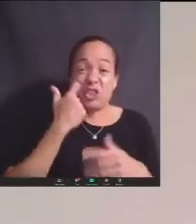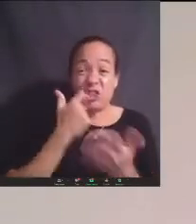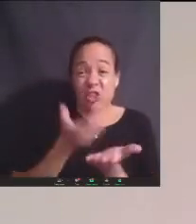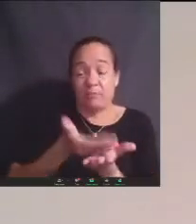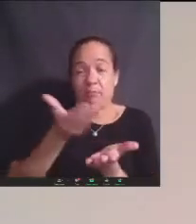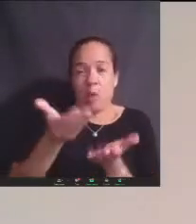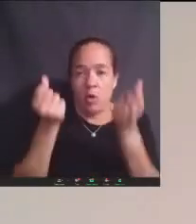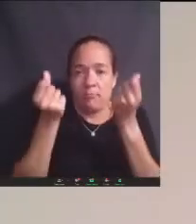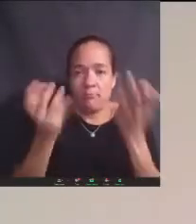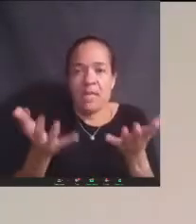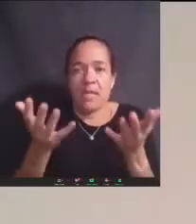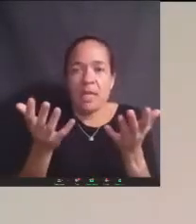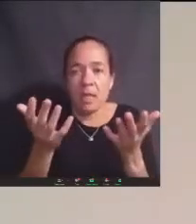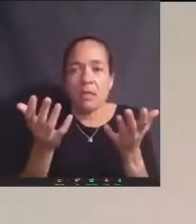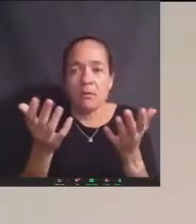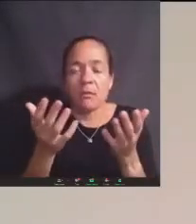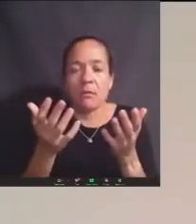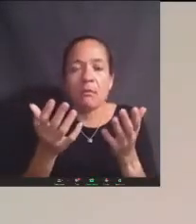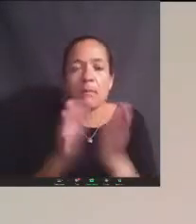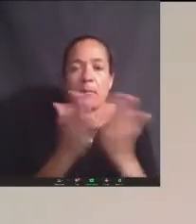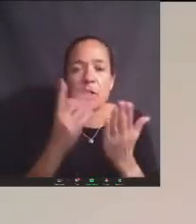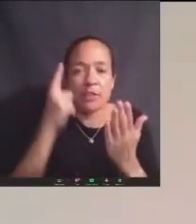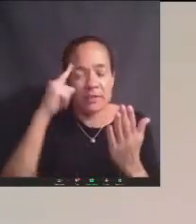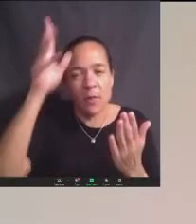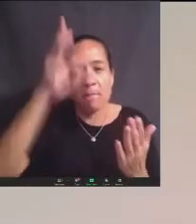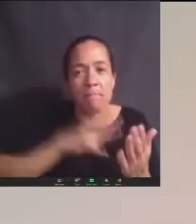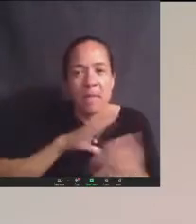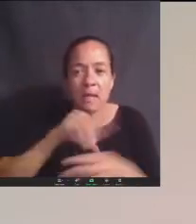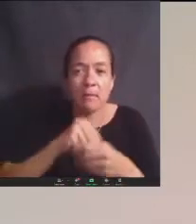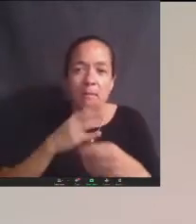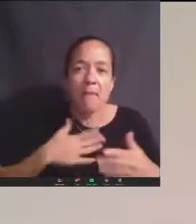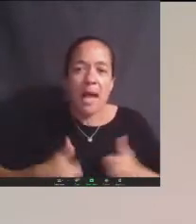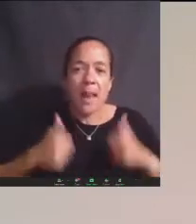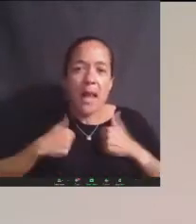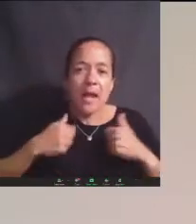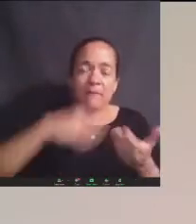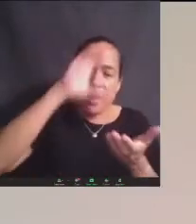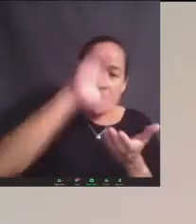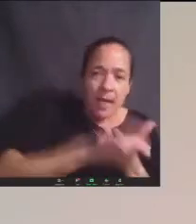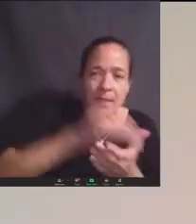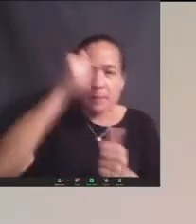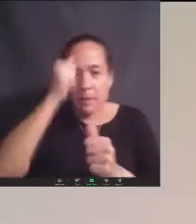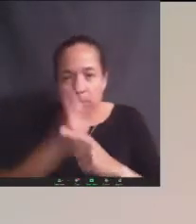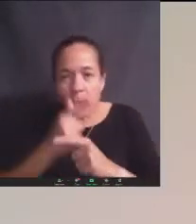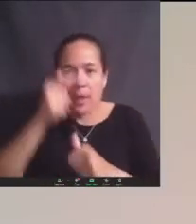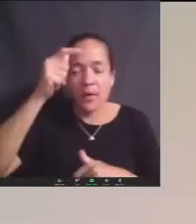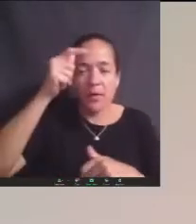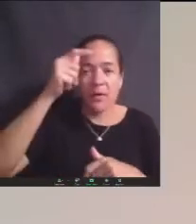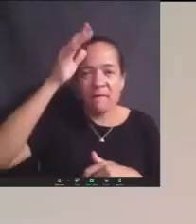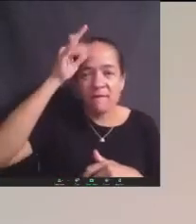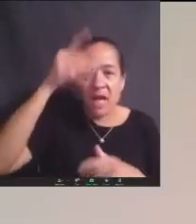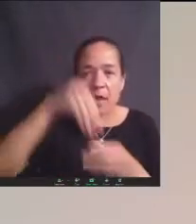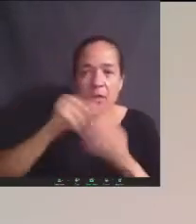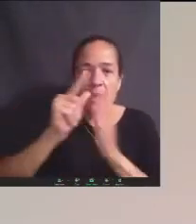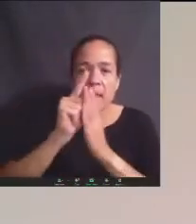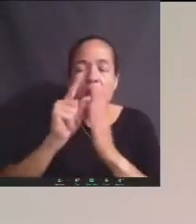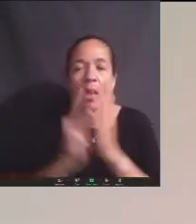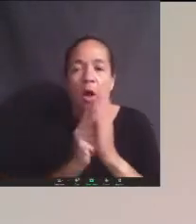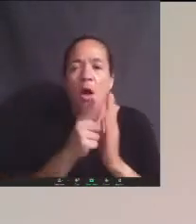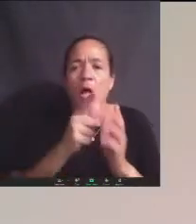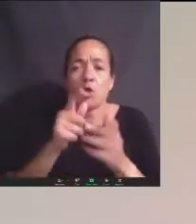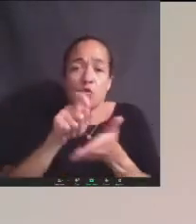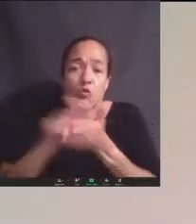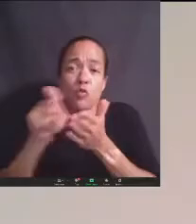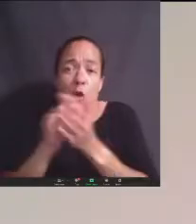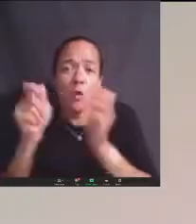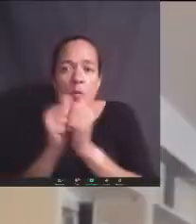my husband, my brothers, my father-in-law. You wrote it in conjunction with Ben Jealous, and it was this collection of personal